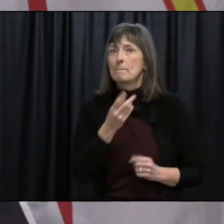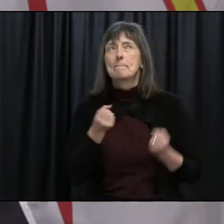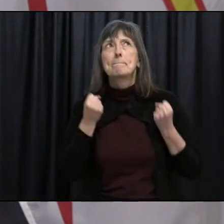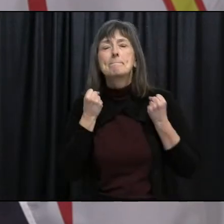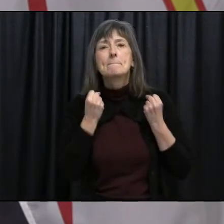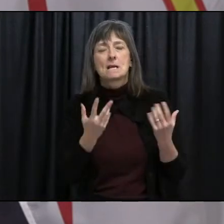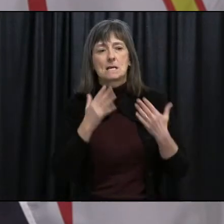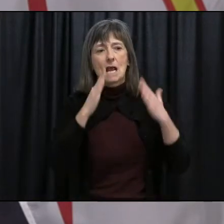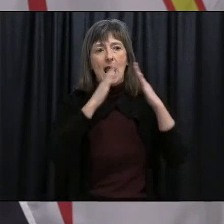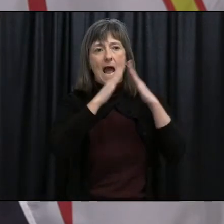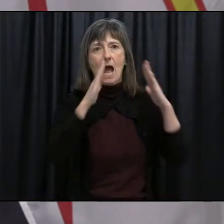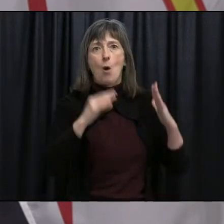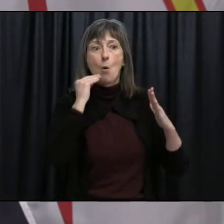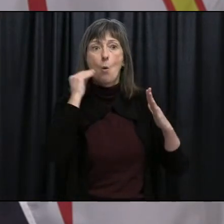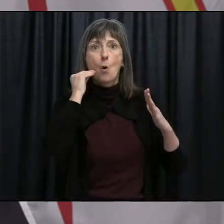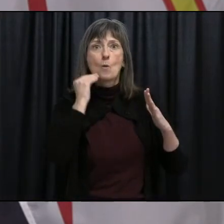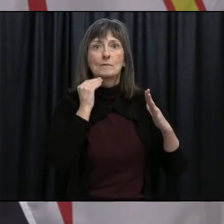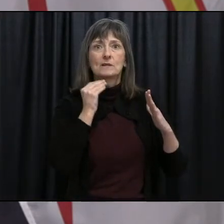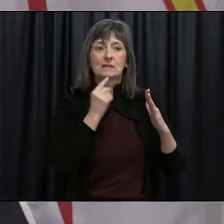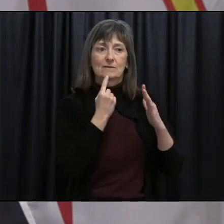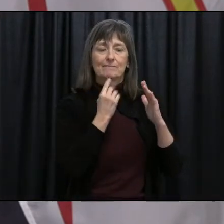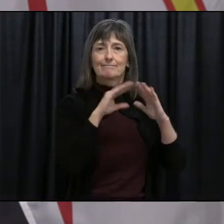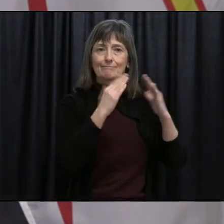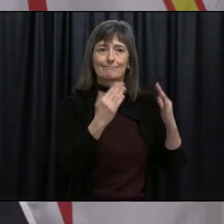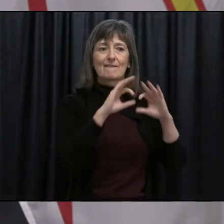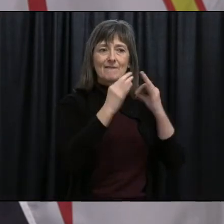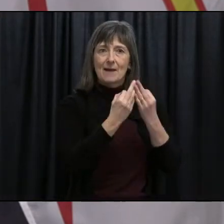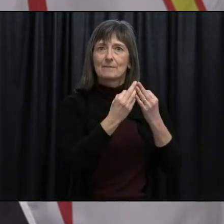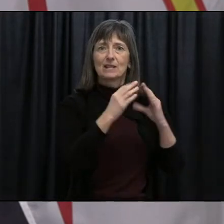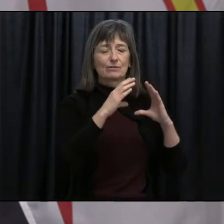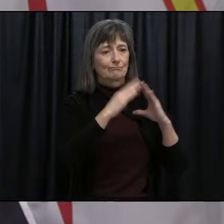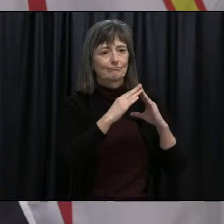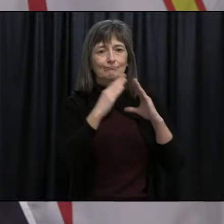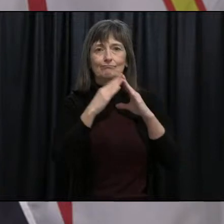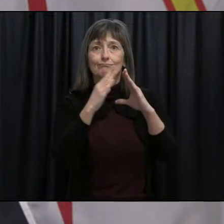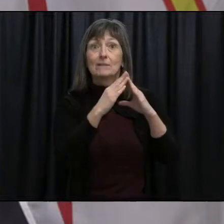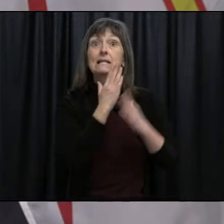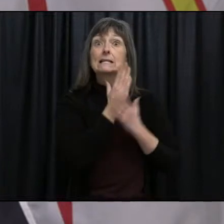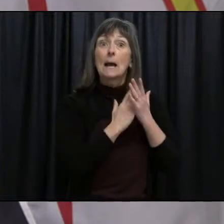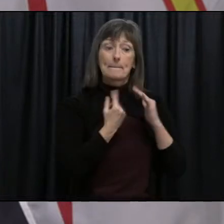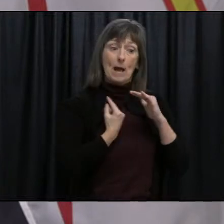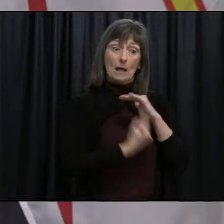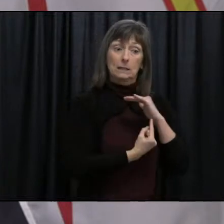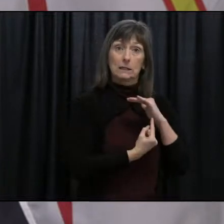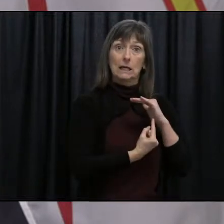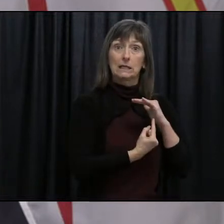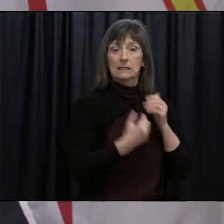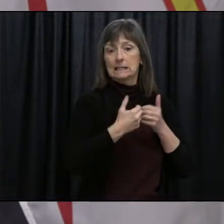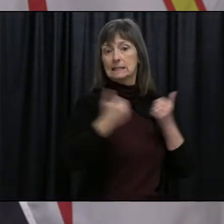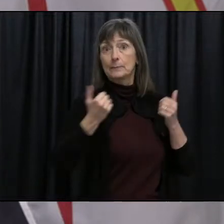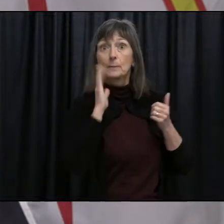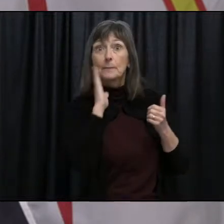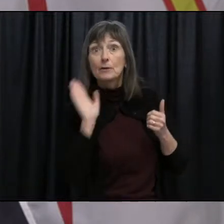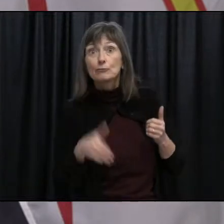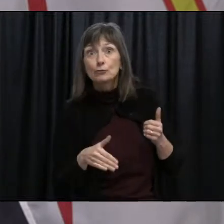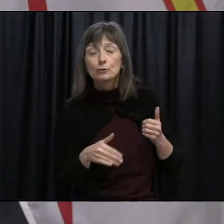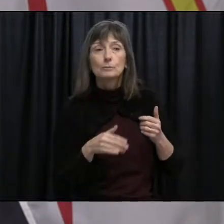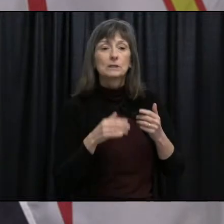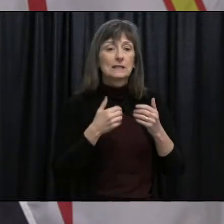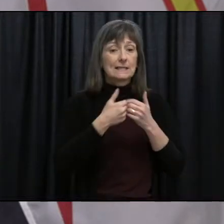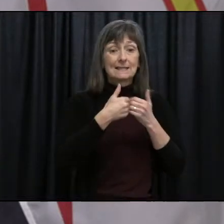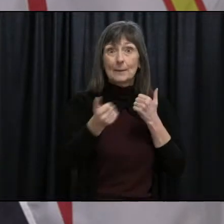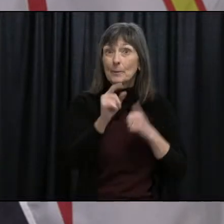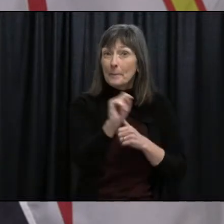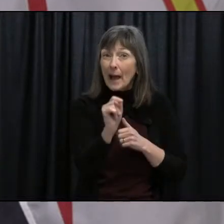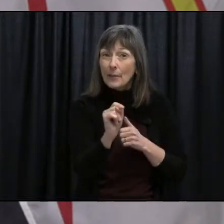example, even when people were isolating away from other members of their family, in a separate bedroom, maybe even